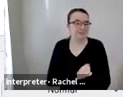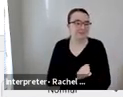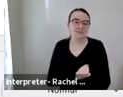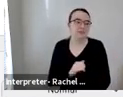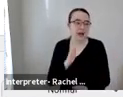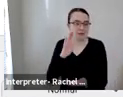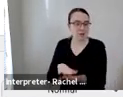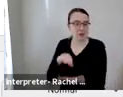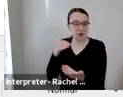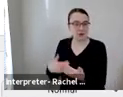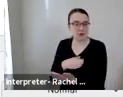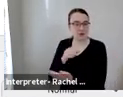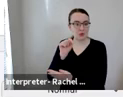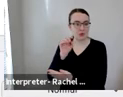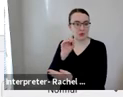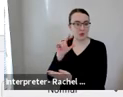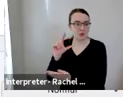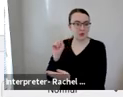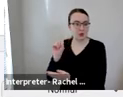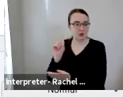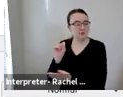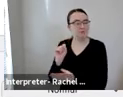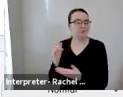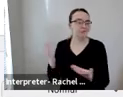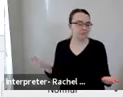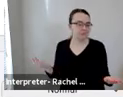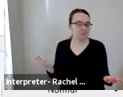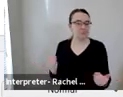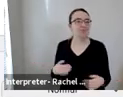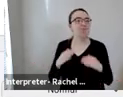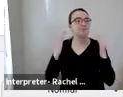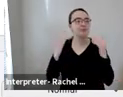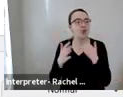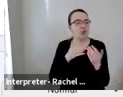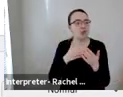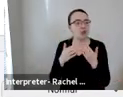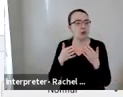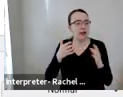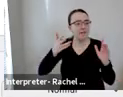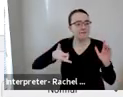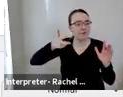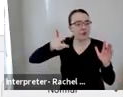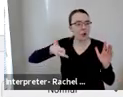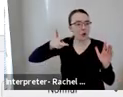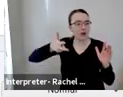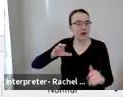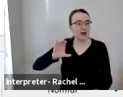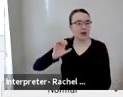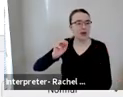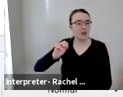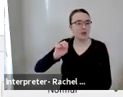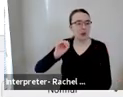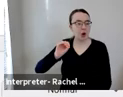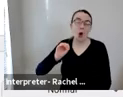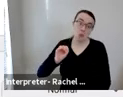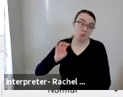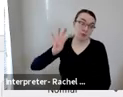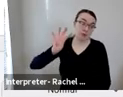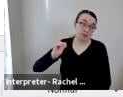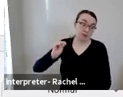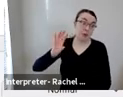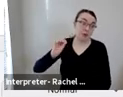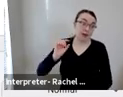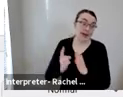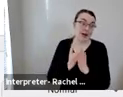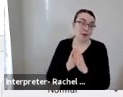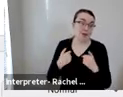there. Right. The gray Camaro, the floating one, probably took me 40 hours to figure that out because I didn't know